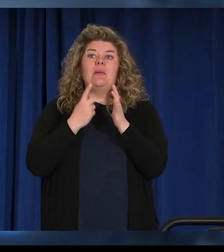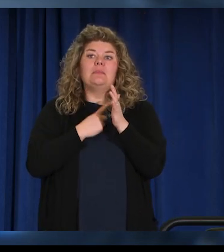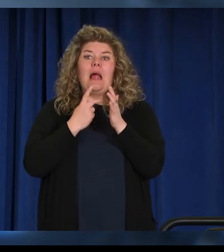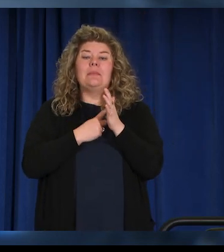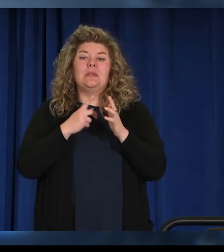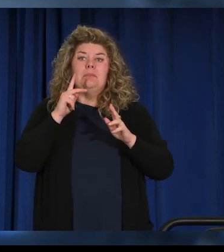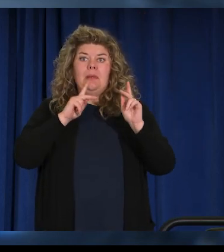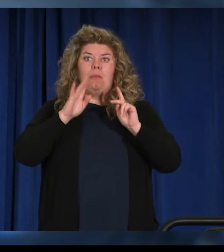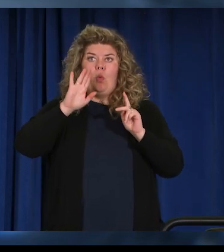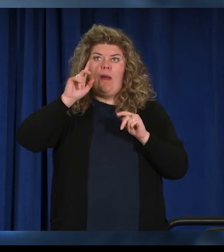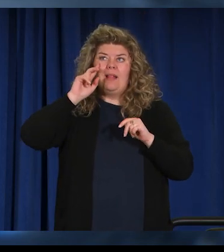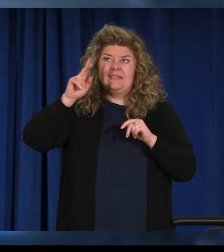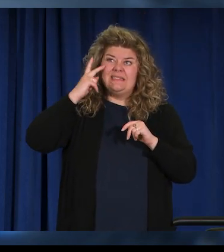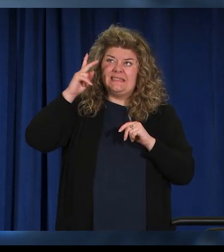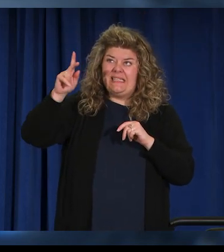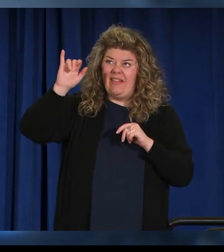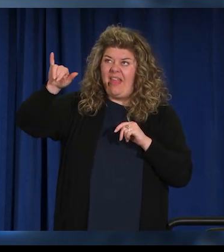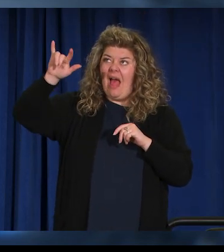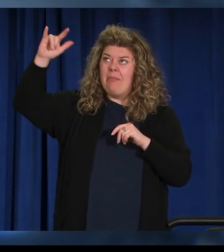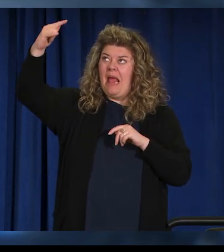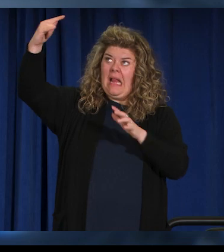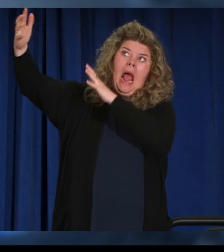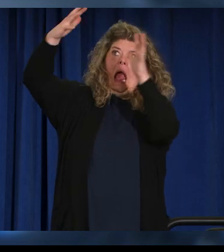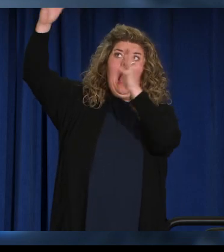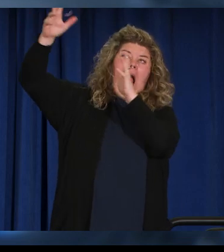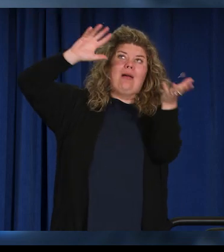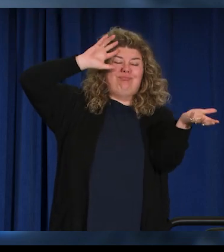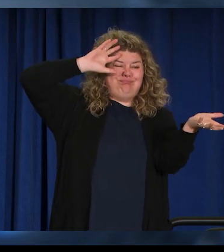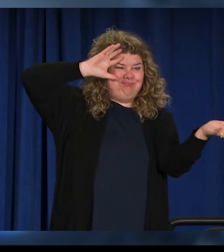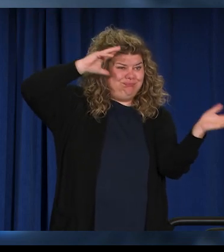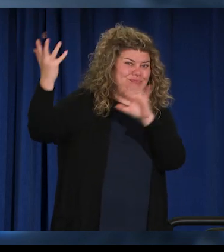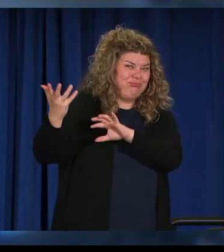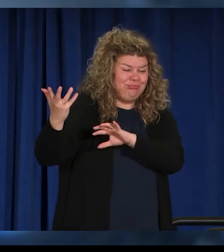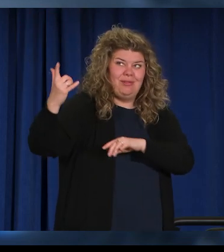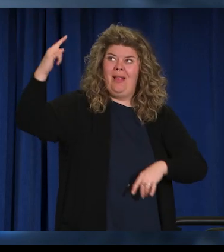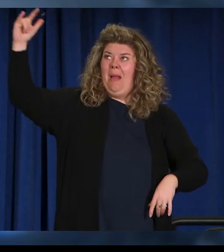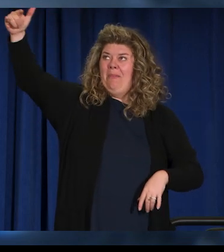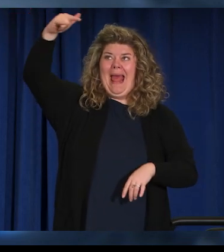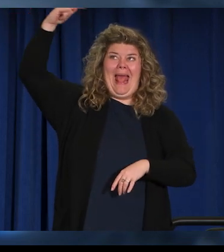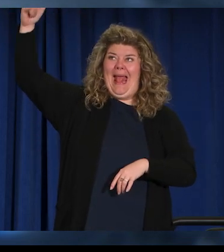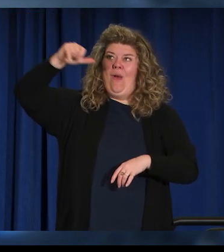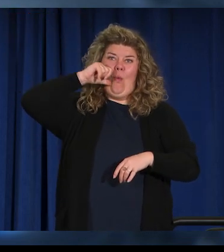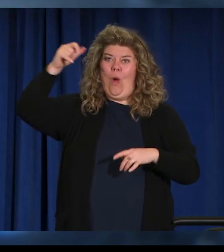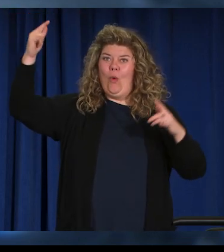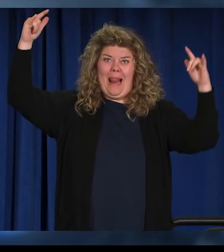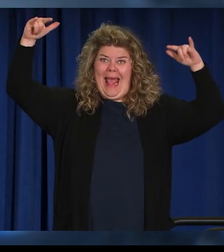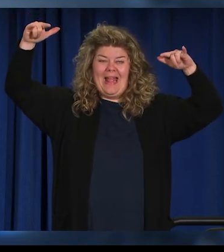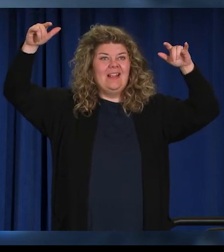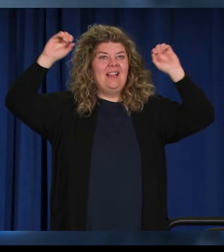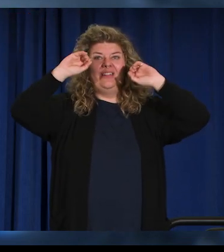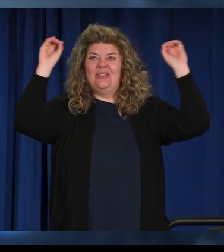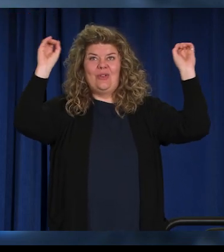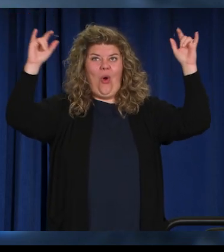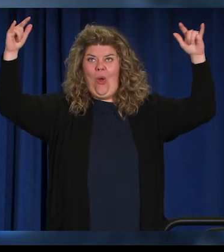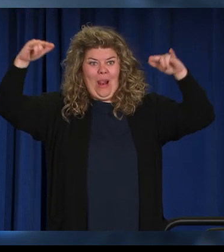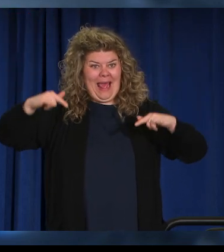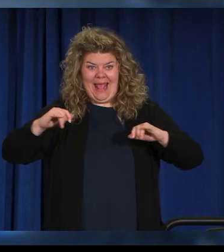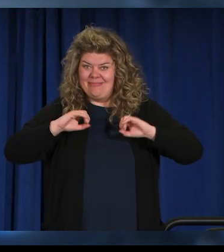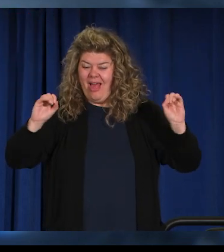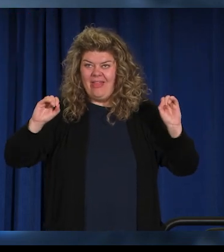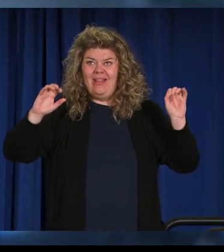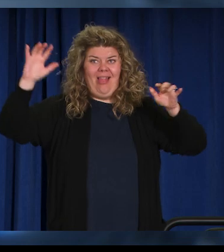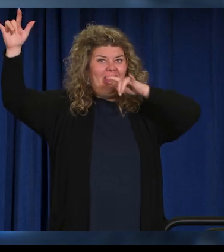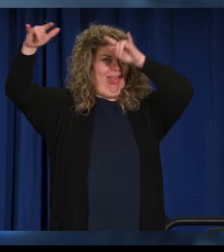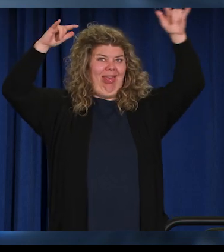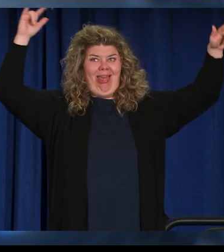VIP's plane and devolve into chaos. The VIP's plane won't land, and neither will any other planes. This last example is